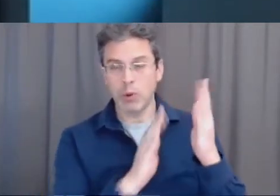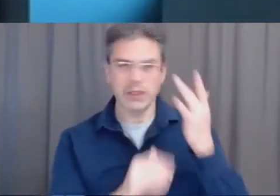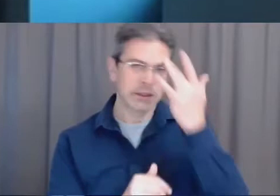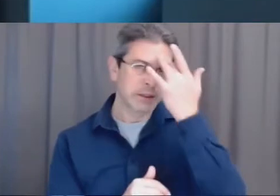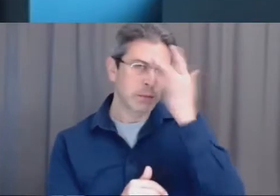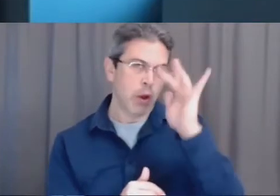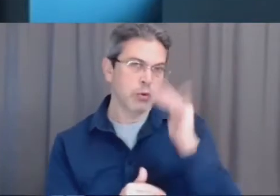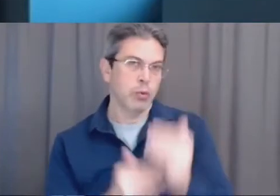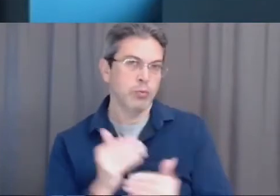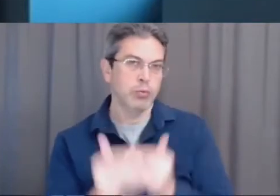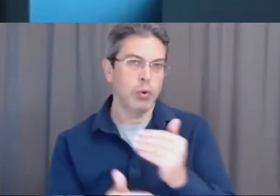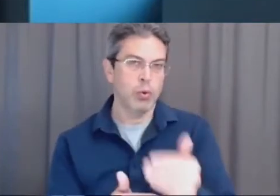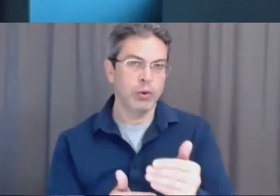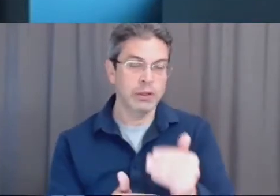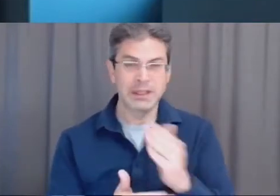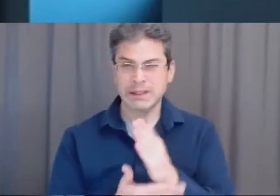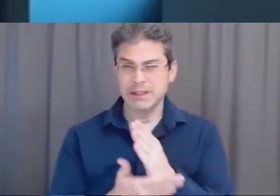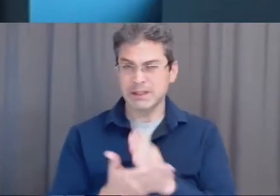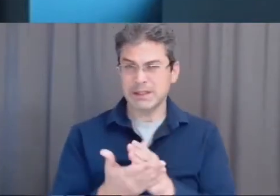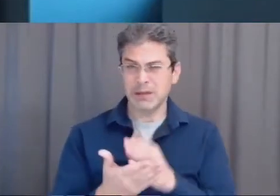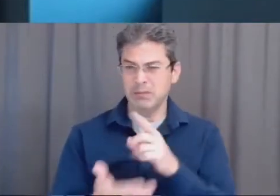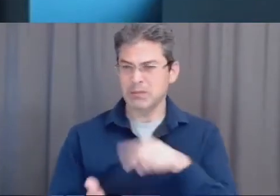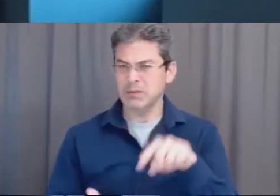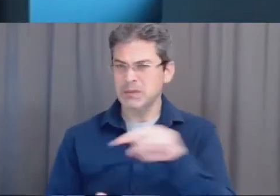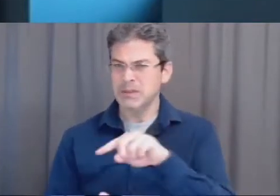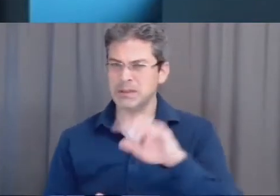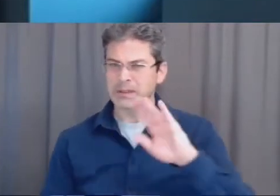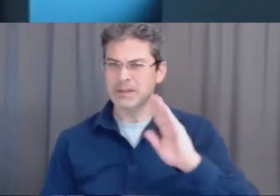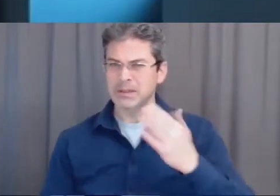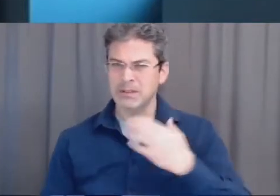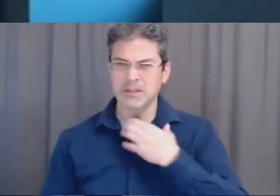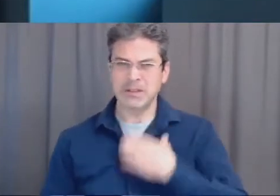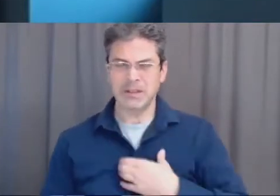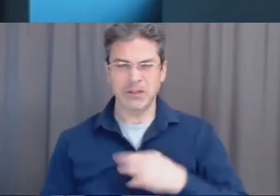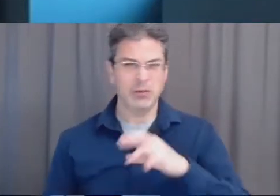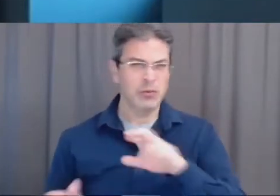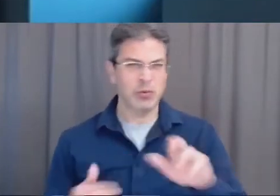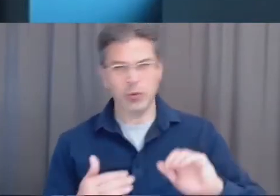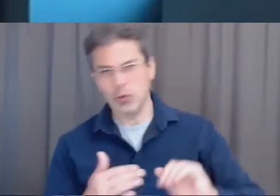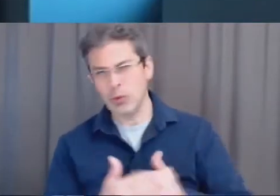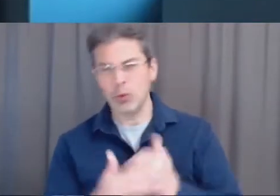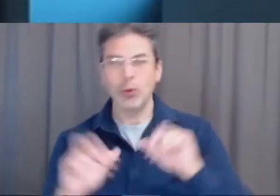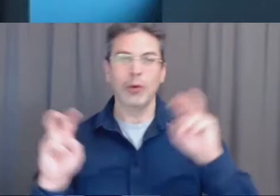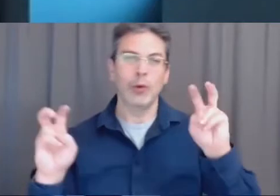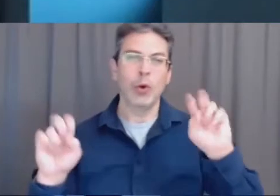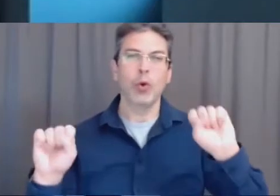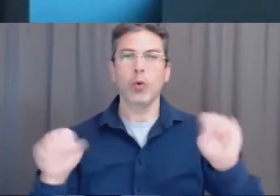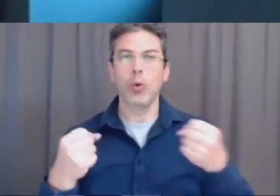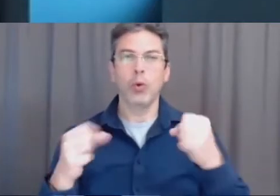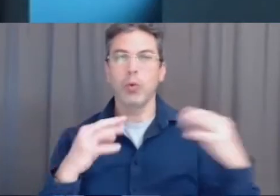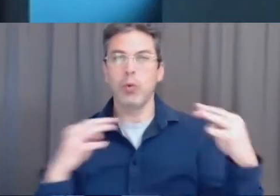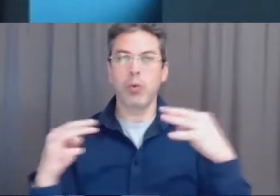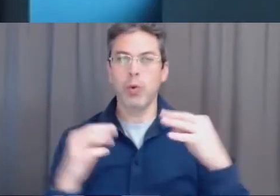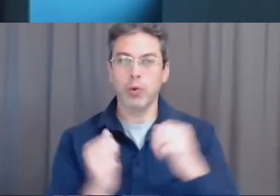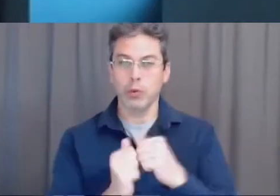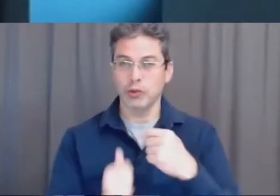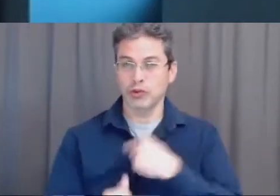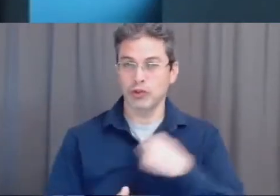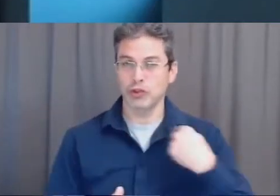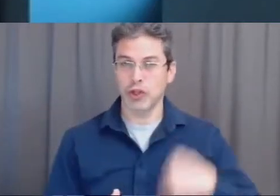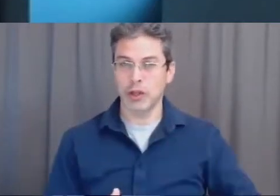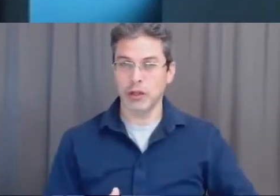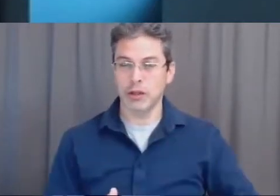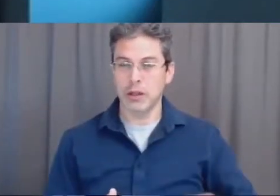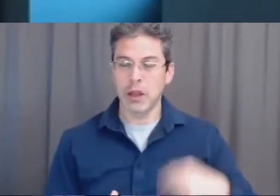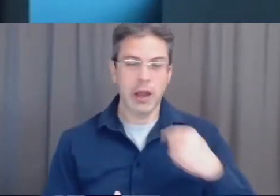seem almost eager to embark on a new Cold War with China, which I don't think is either inevitable